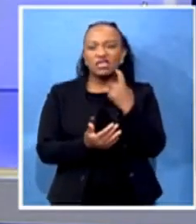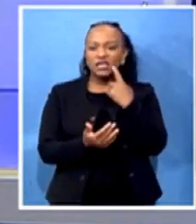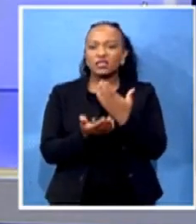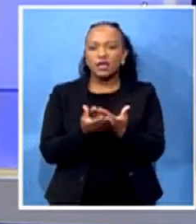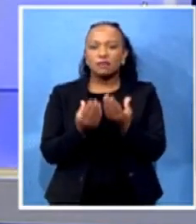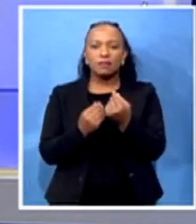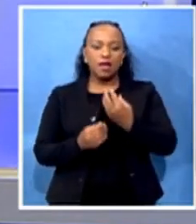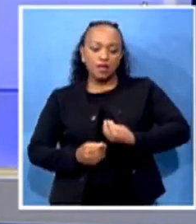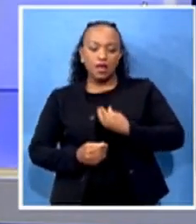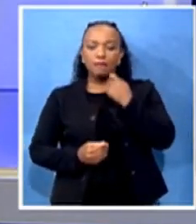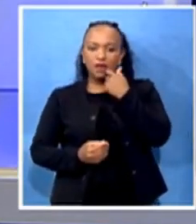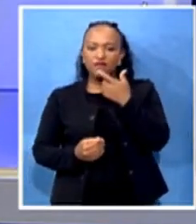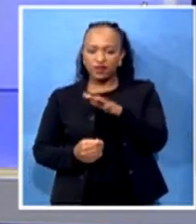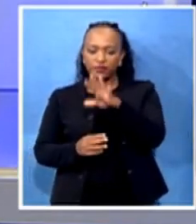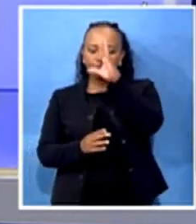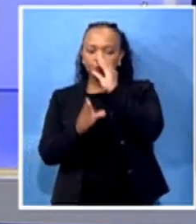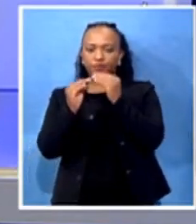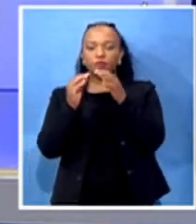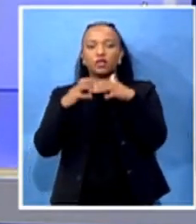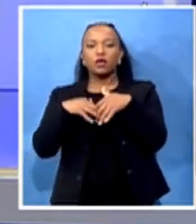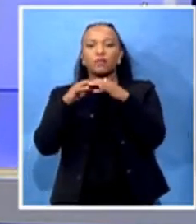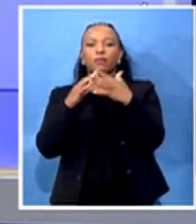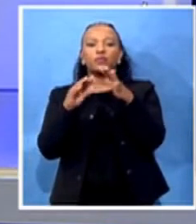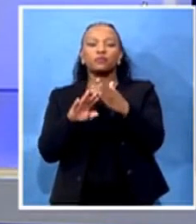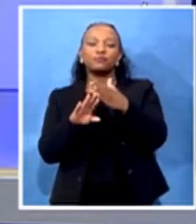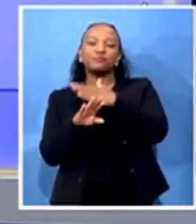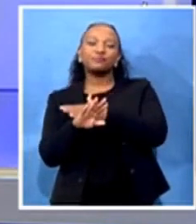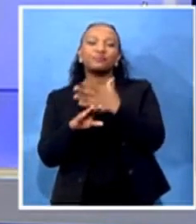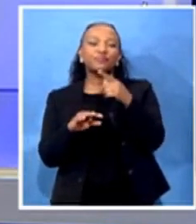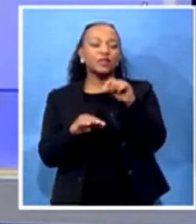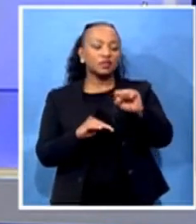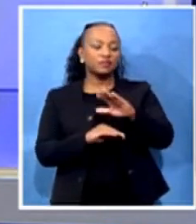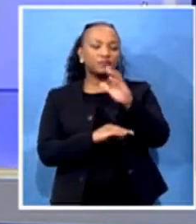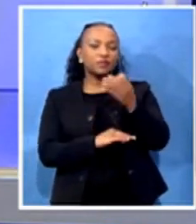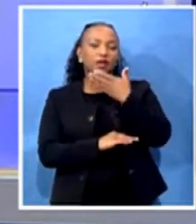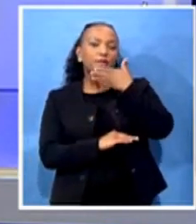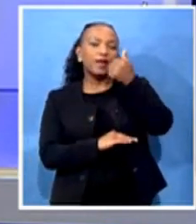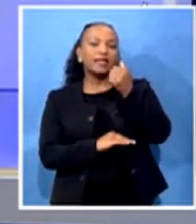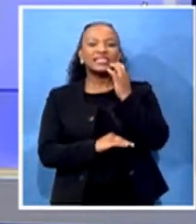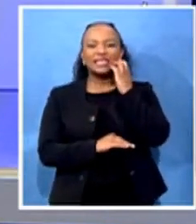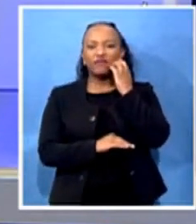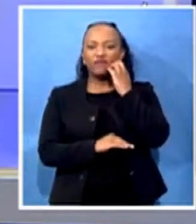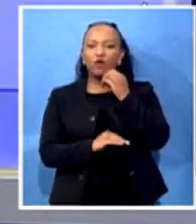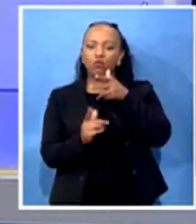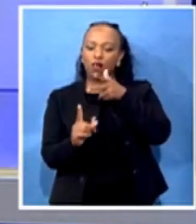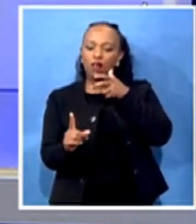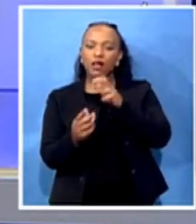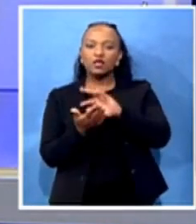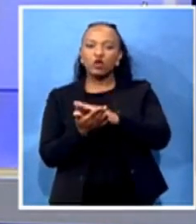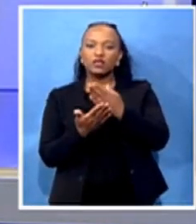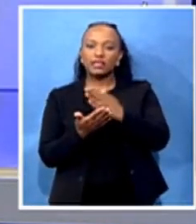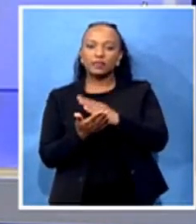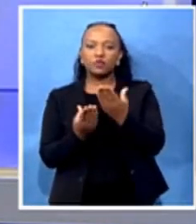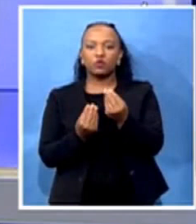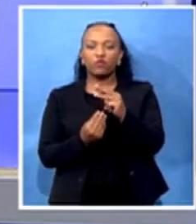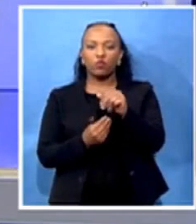developed what promises to be one of South Africa's best cell phone translation software. Using one of the most popular social media platforms,